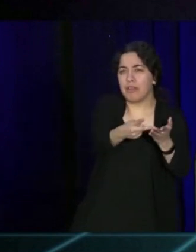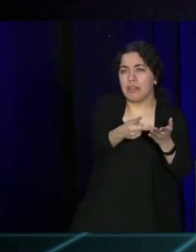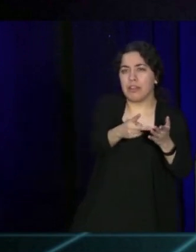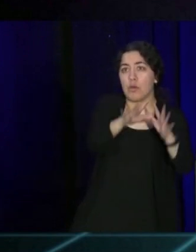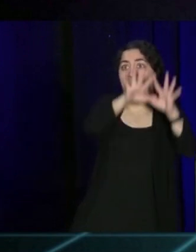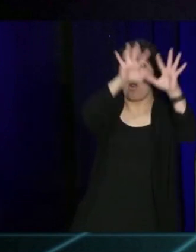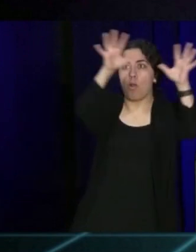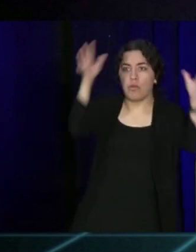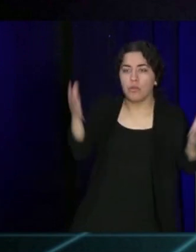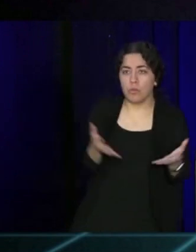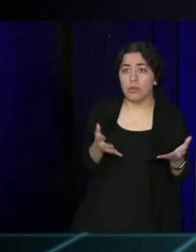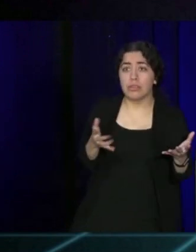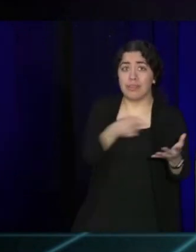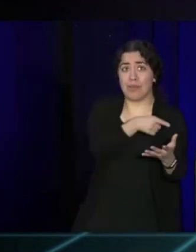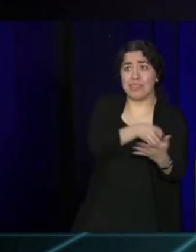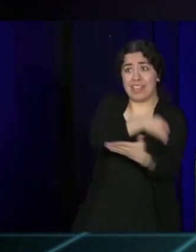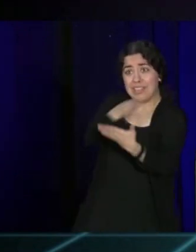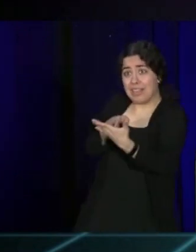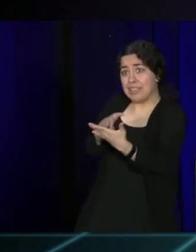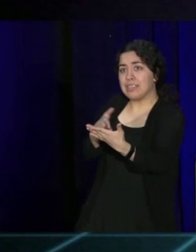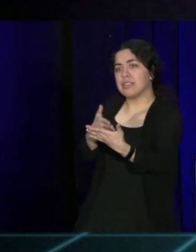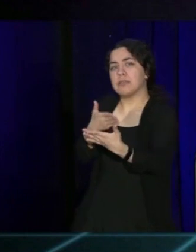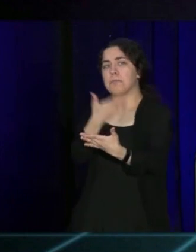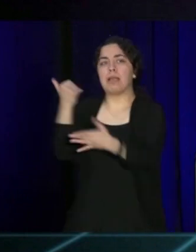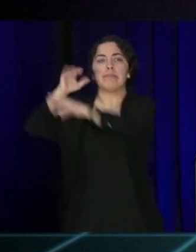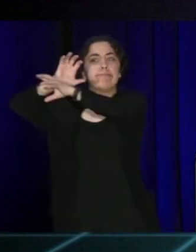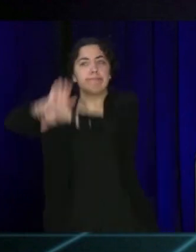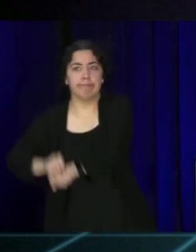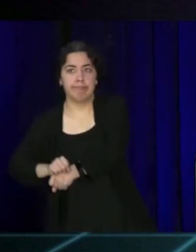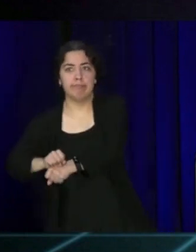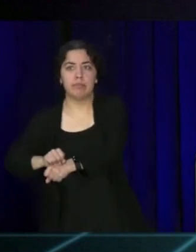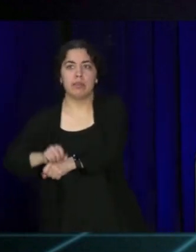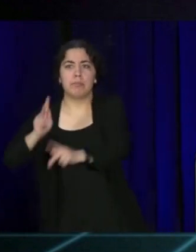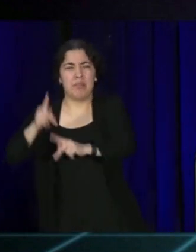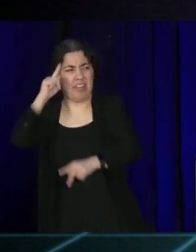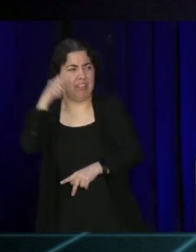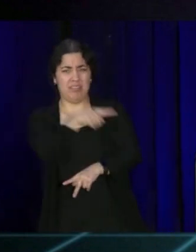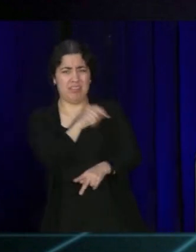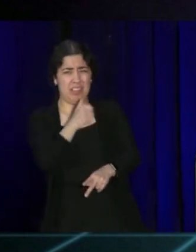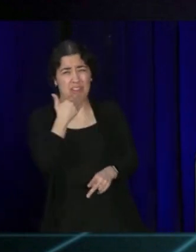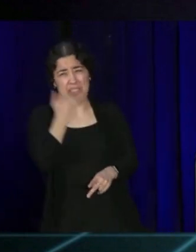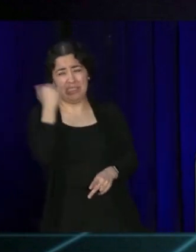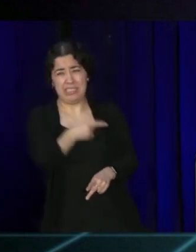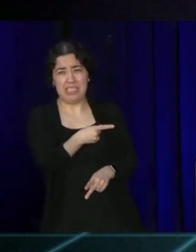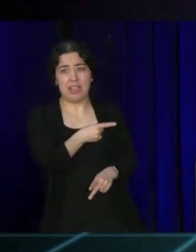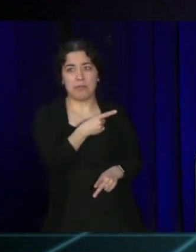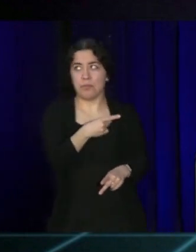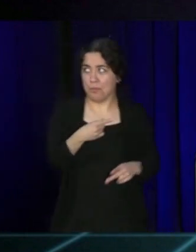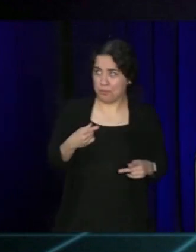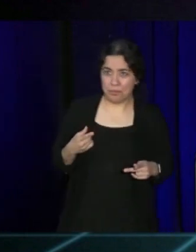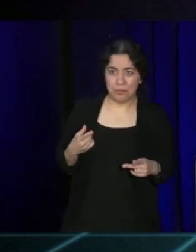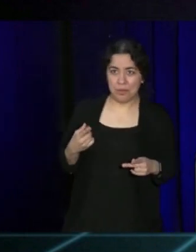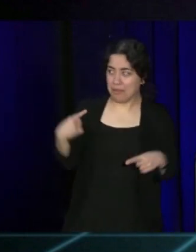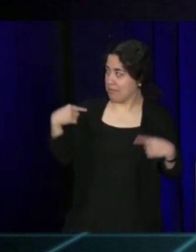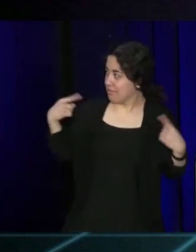best practices that a lot of people thought it would never be considered a good idea. And yet, here we